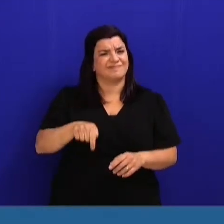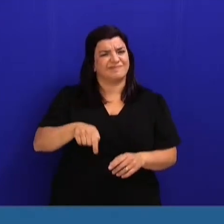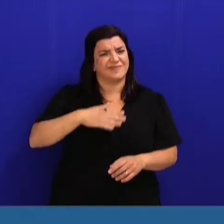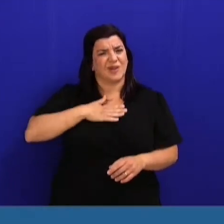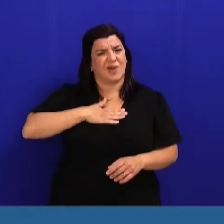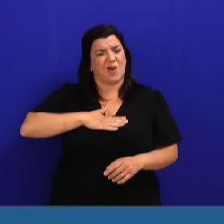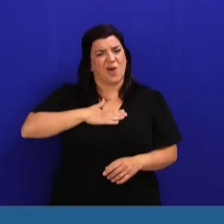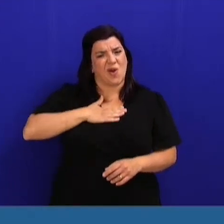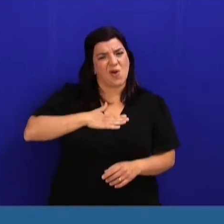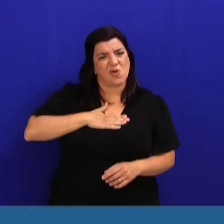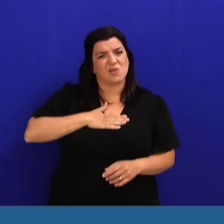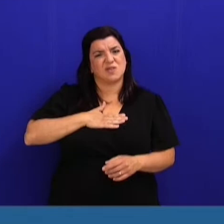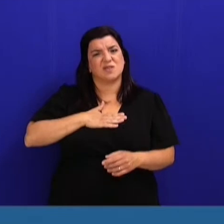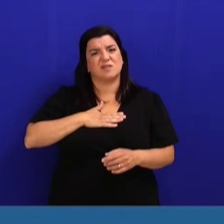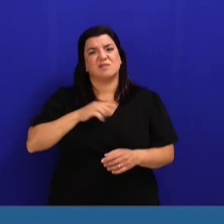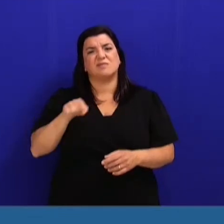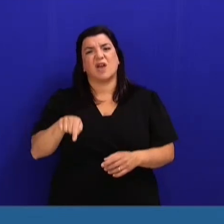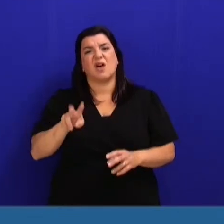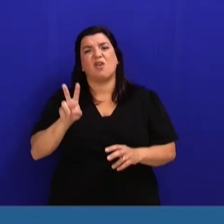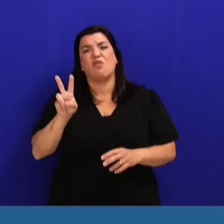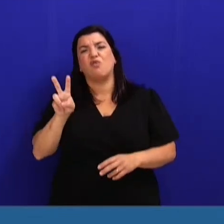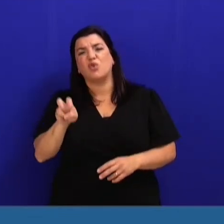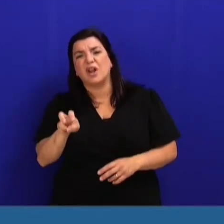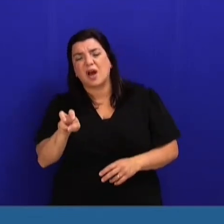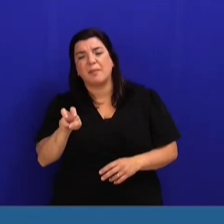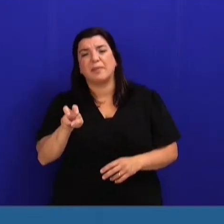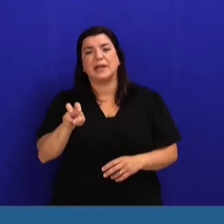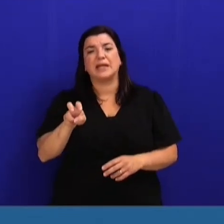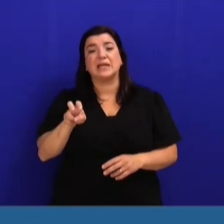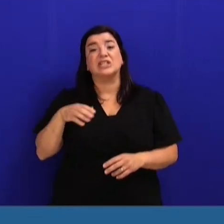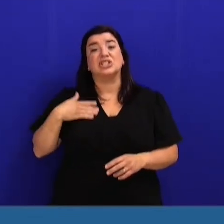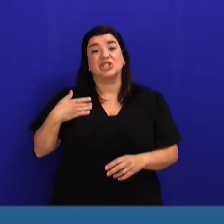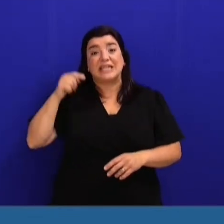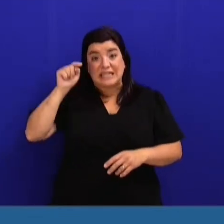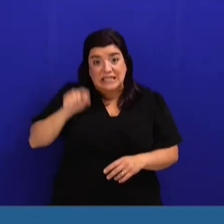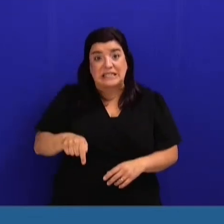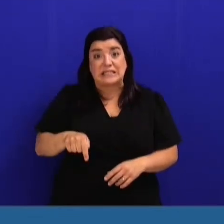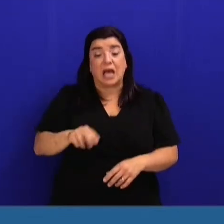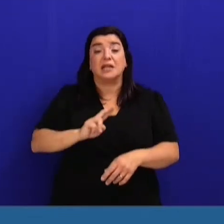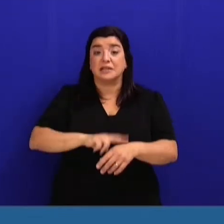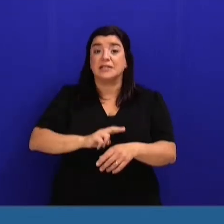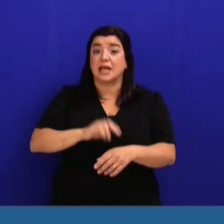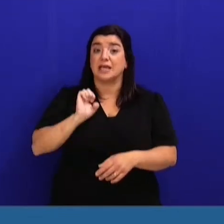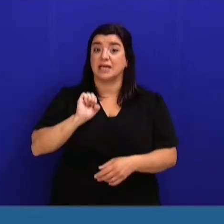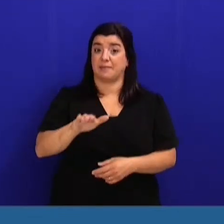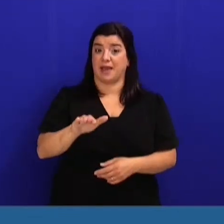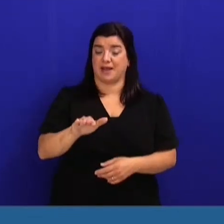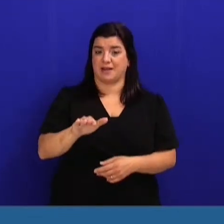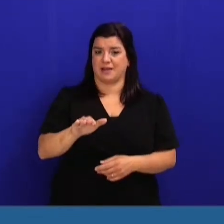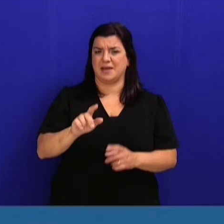jew għax huma dawn vulnerabbli u jridu ilaqmuhom issa wkoll jibatulna email fuq